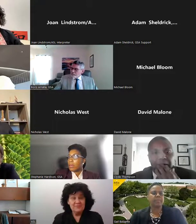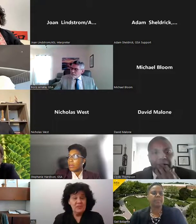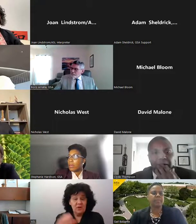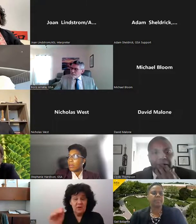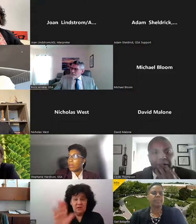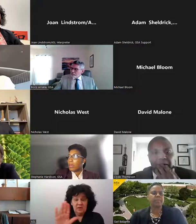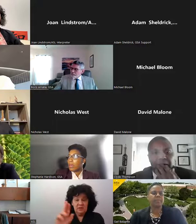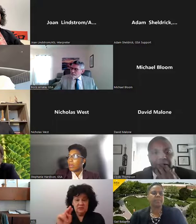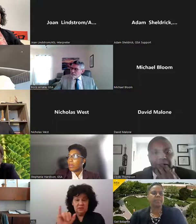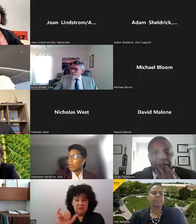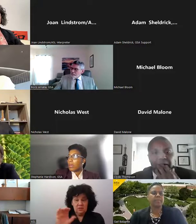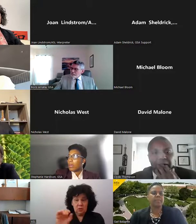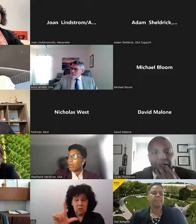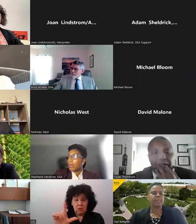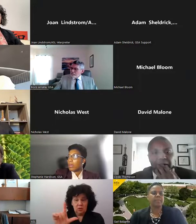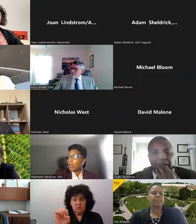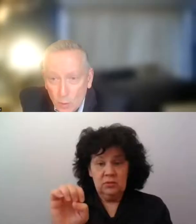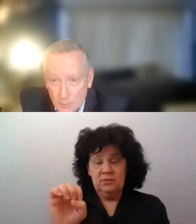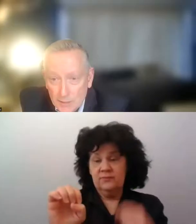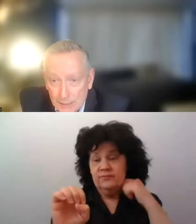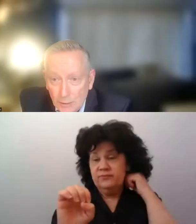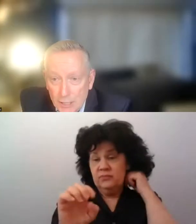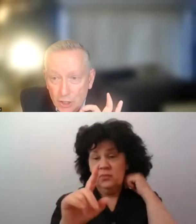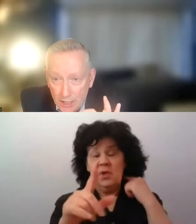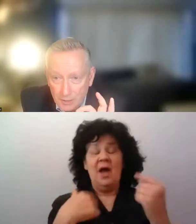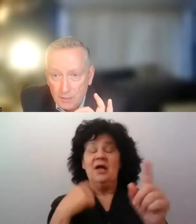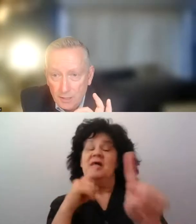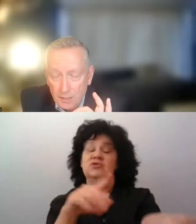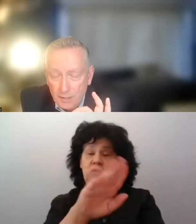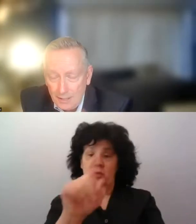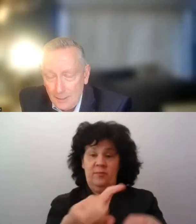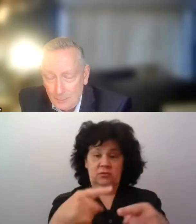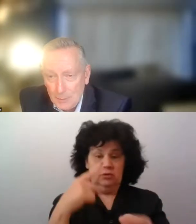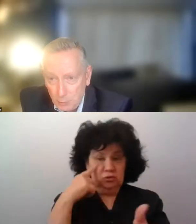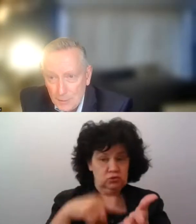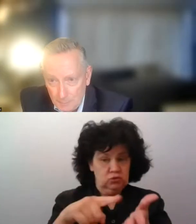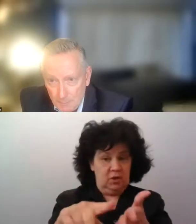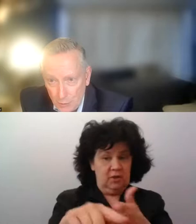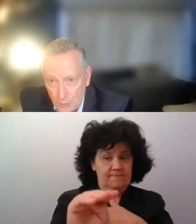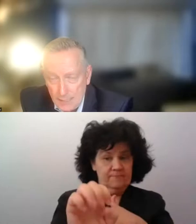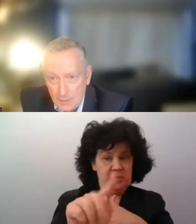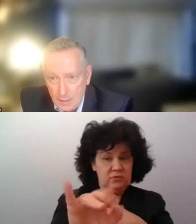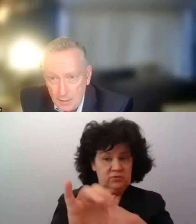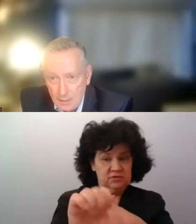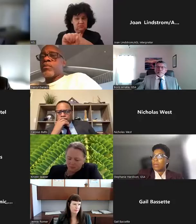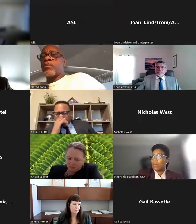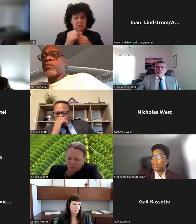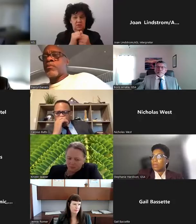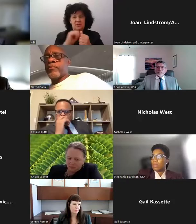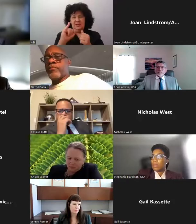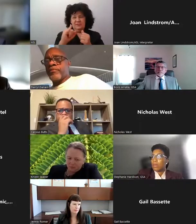didn't answer your question about in my tracking metrics yet. The course was literally just deployed September 30th.